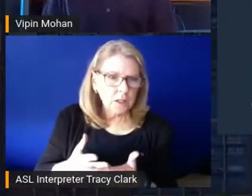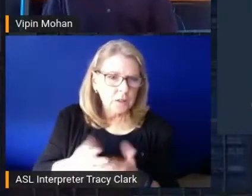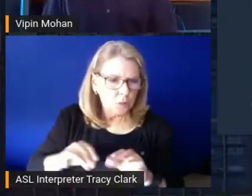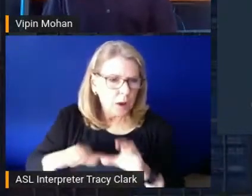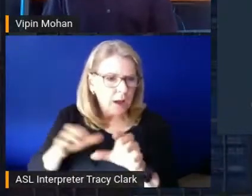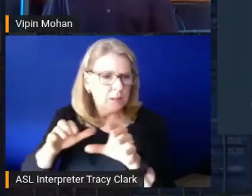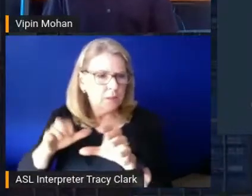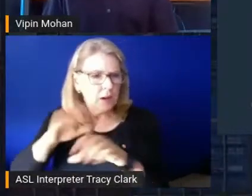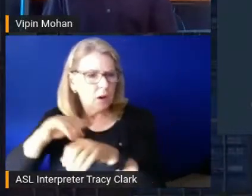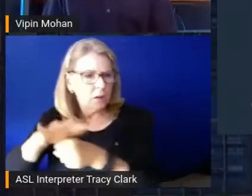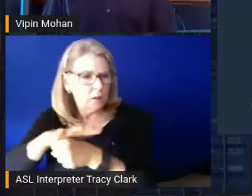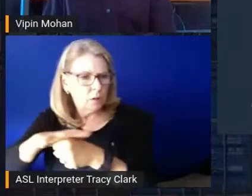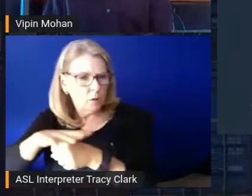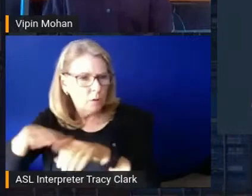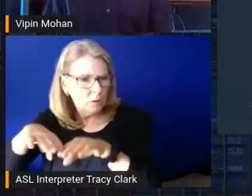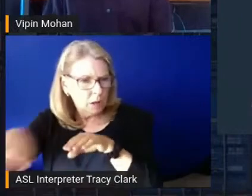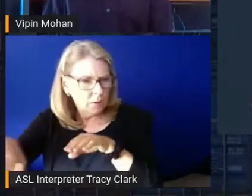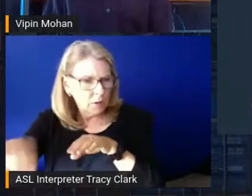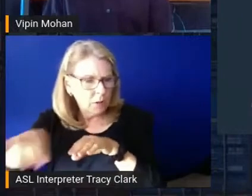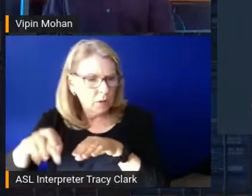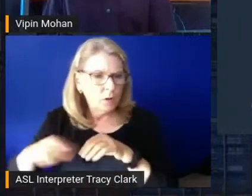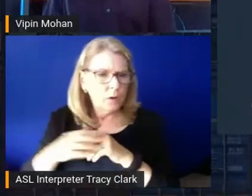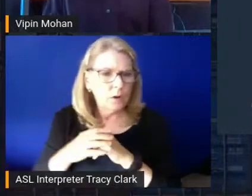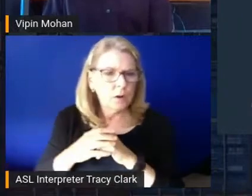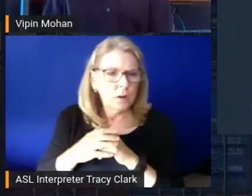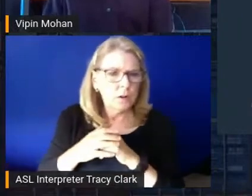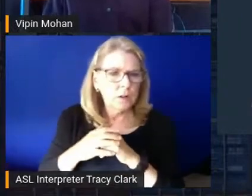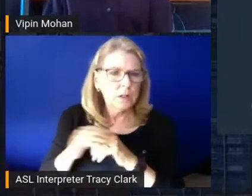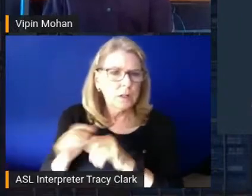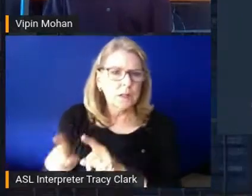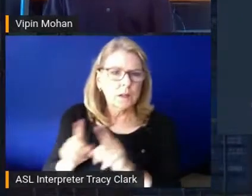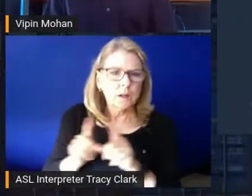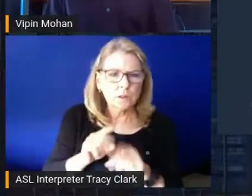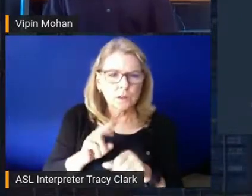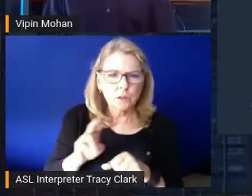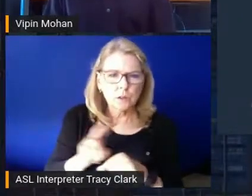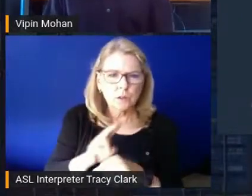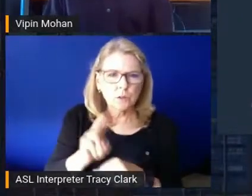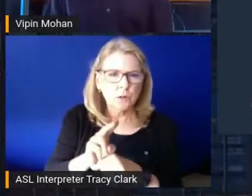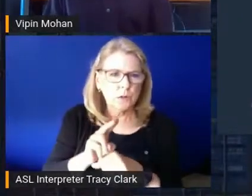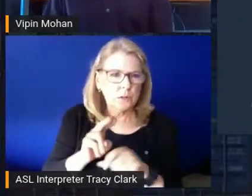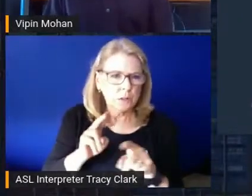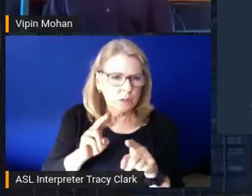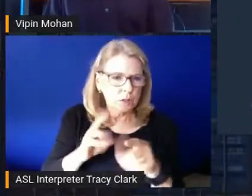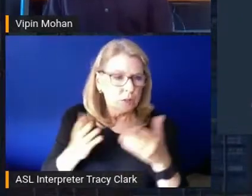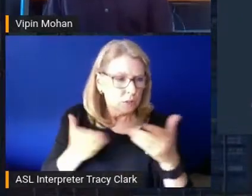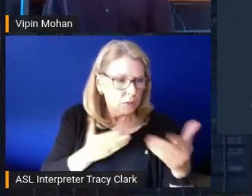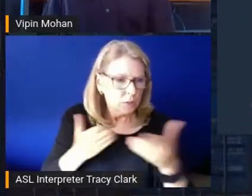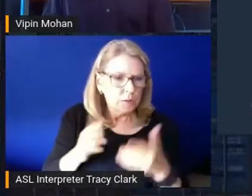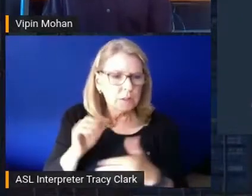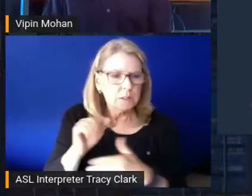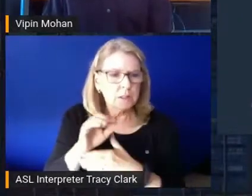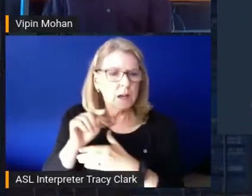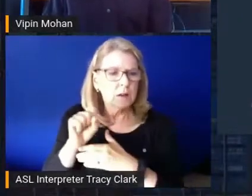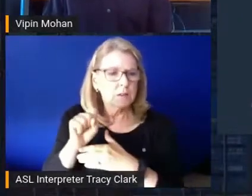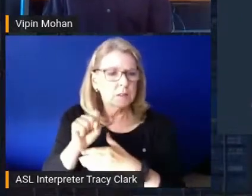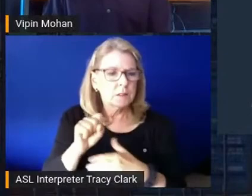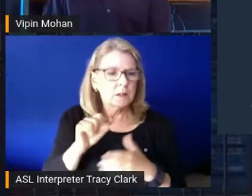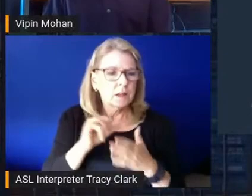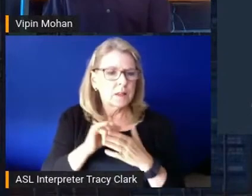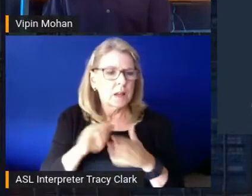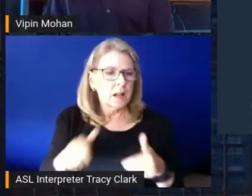can also leverage the IAM role for service accounts, or URSA. And that feature allows you to enable AWS